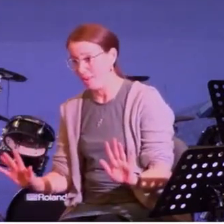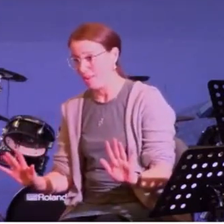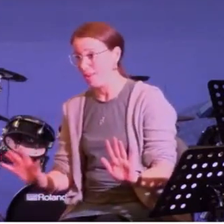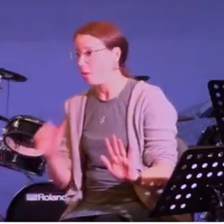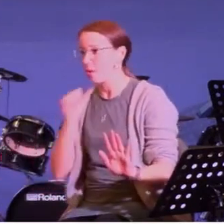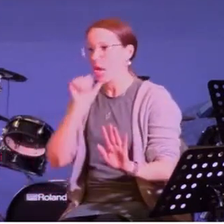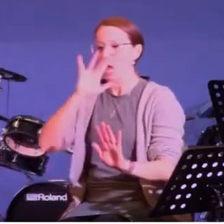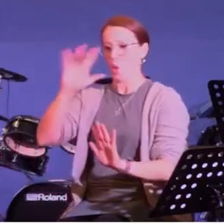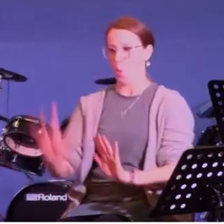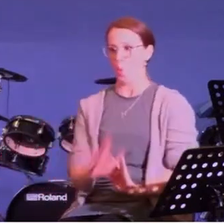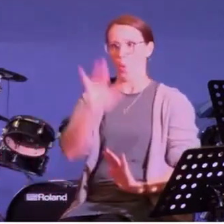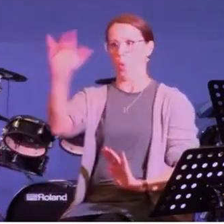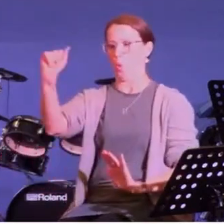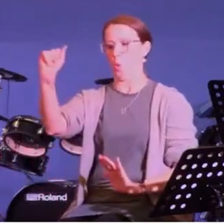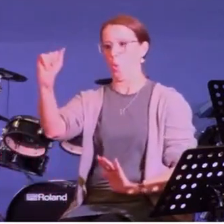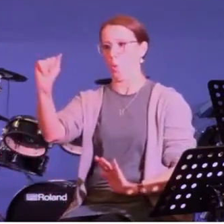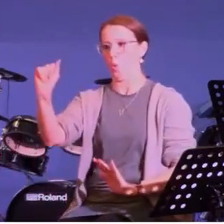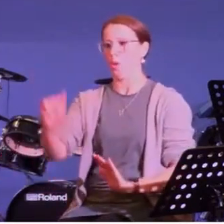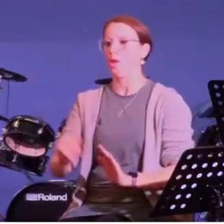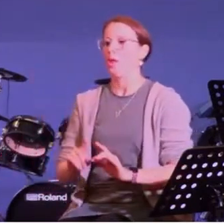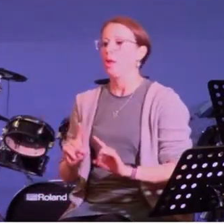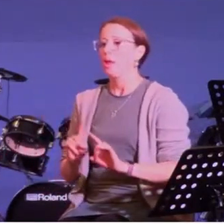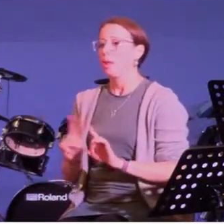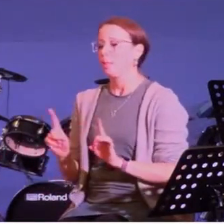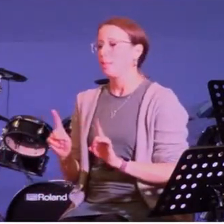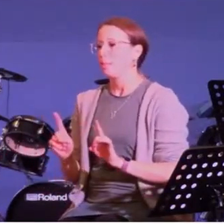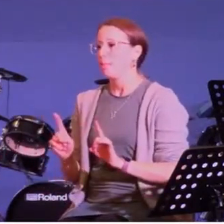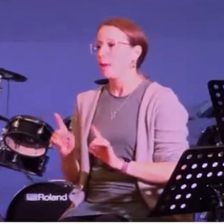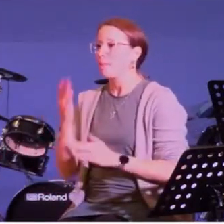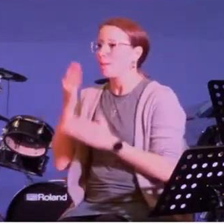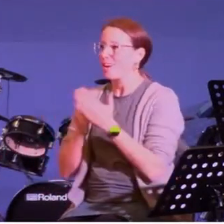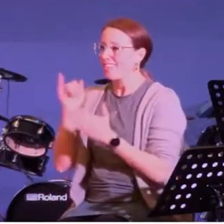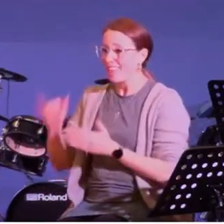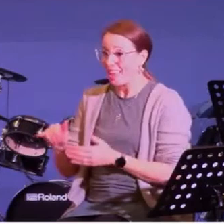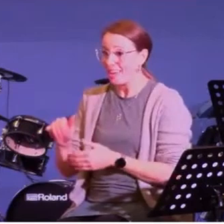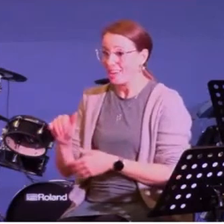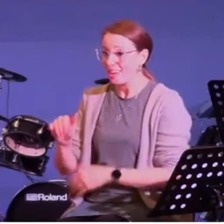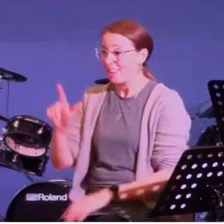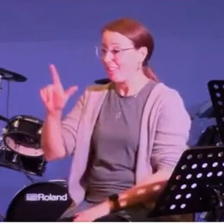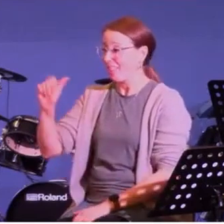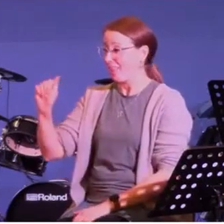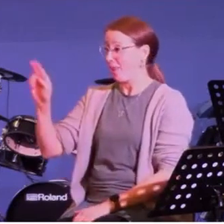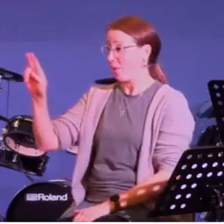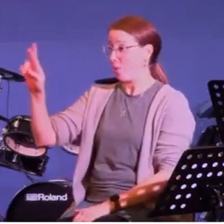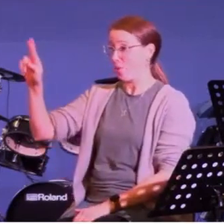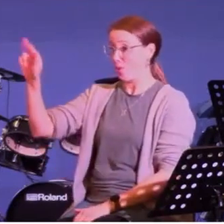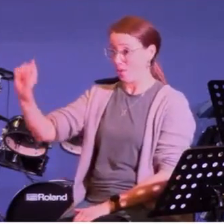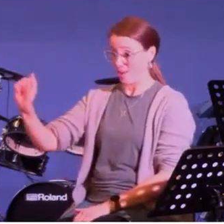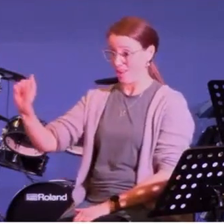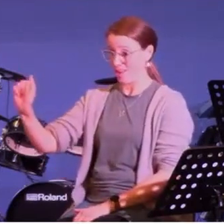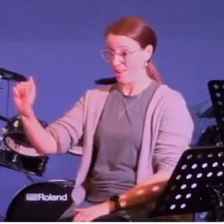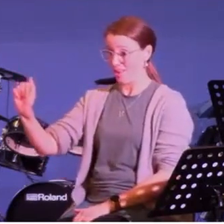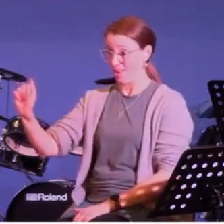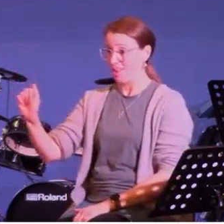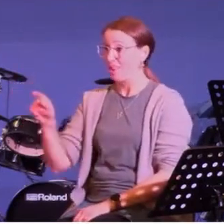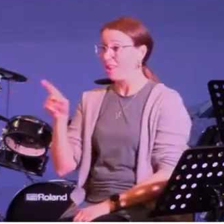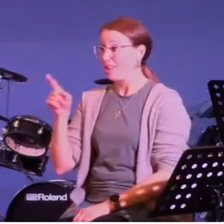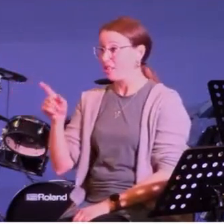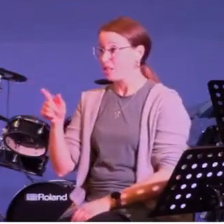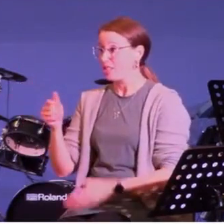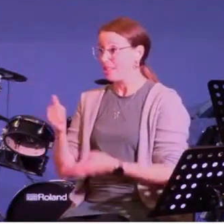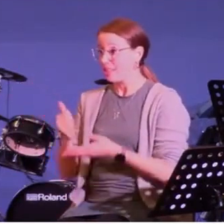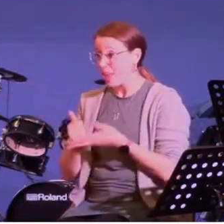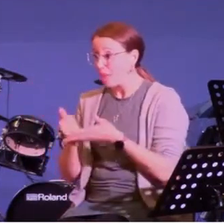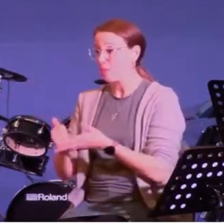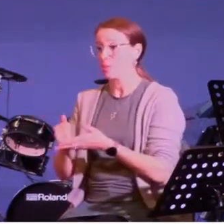being accomplished. And part of that has been Laura. Bringing Laura on, she has really relieved the kids ministry